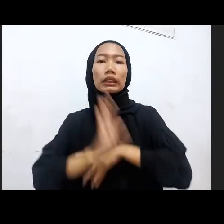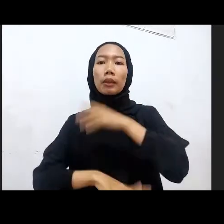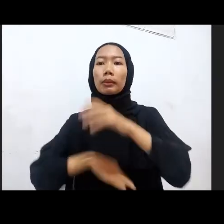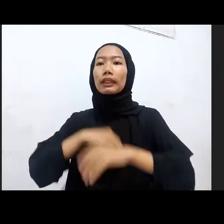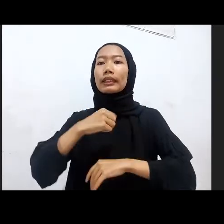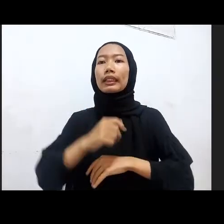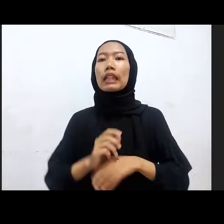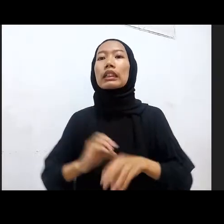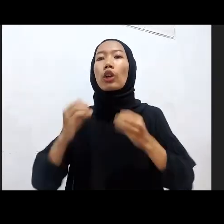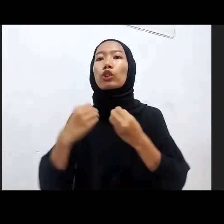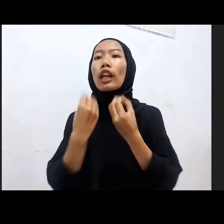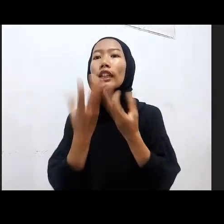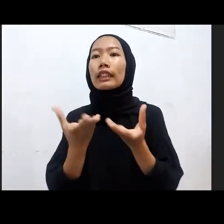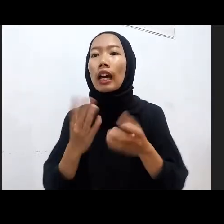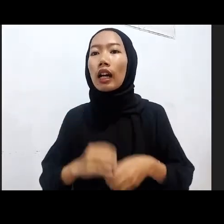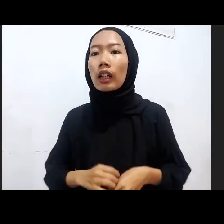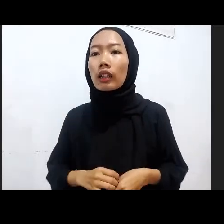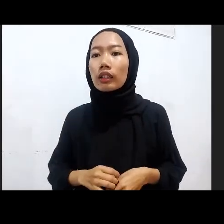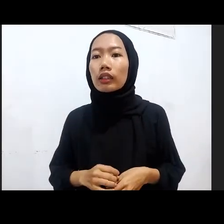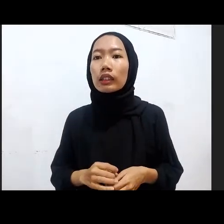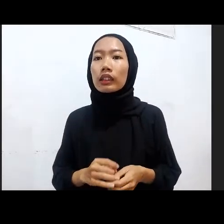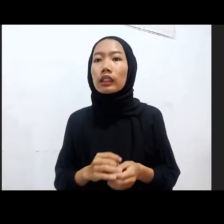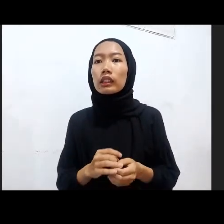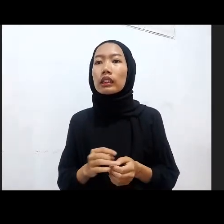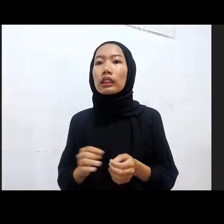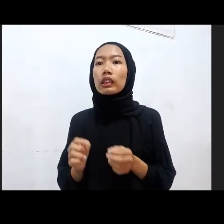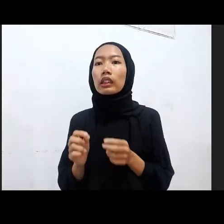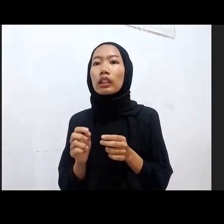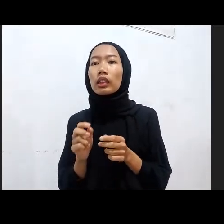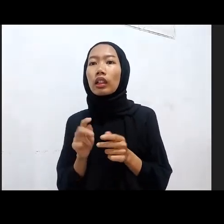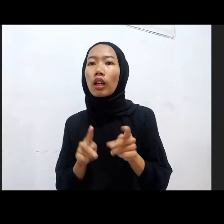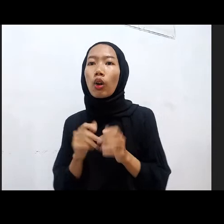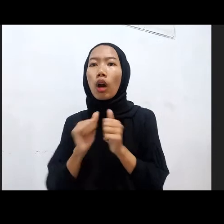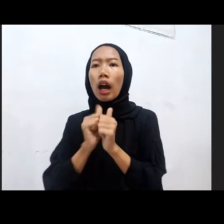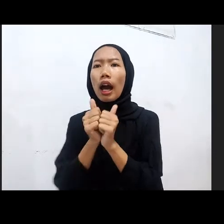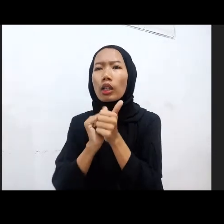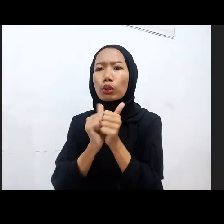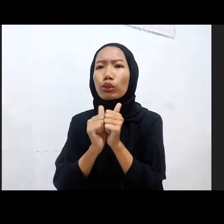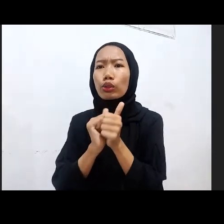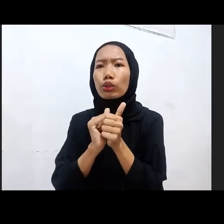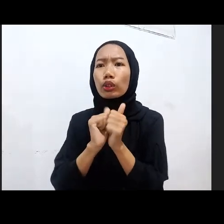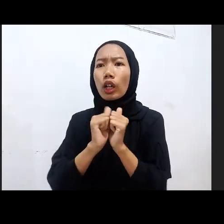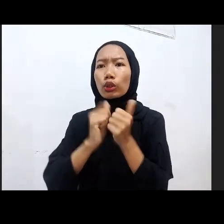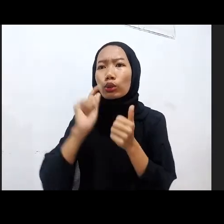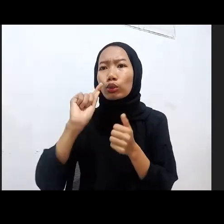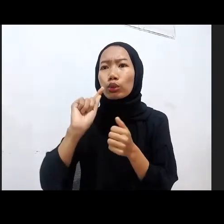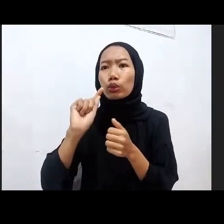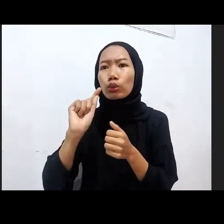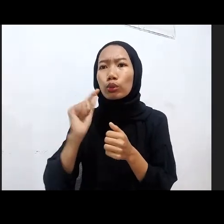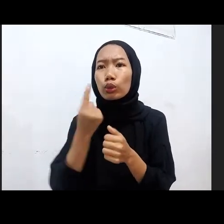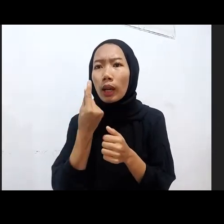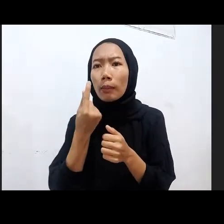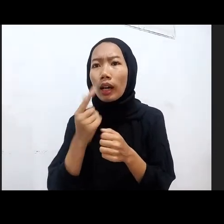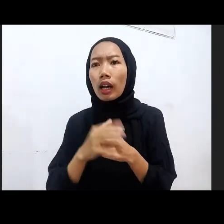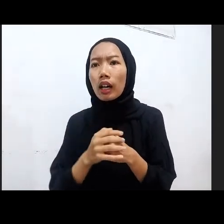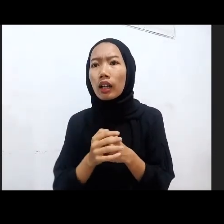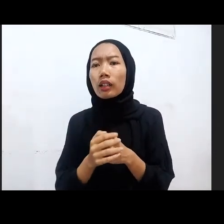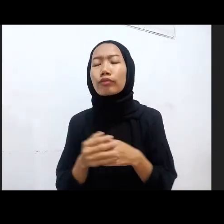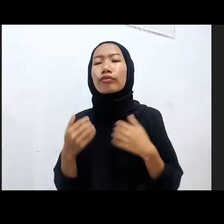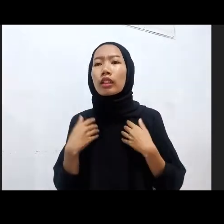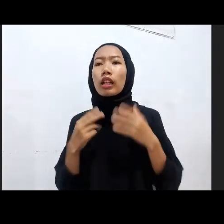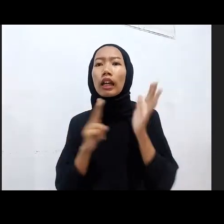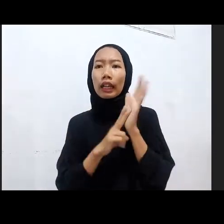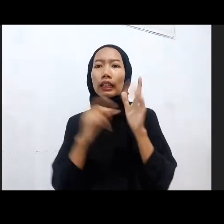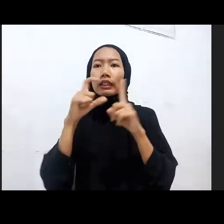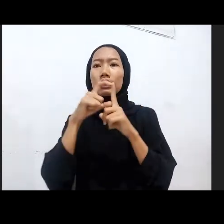Australia, we use the NDIS to keep people healthy in community. As they go